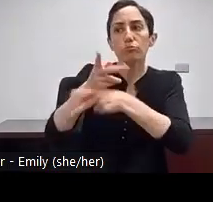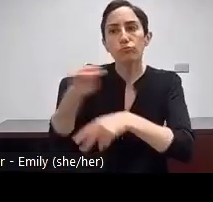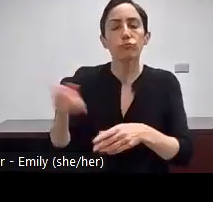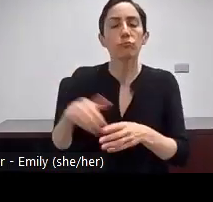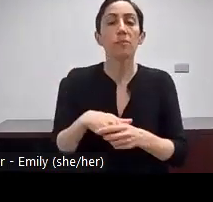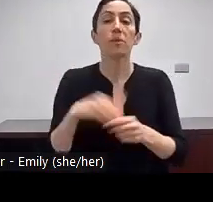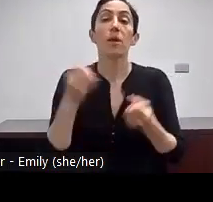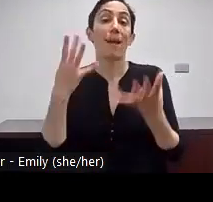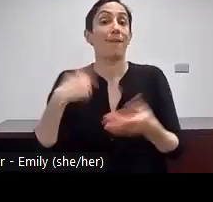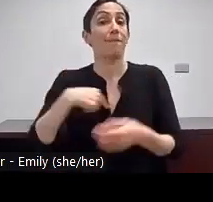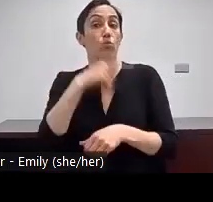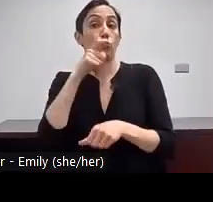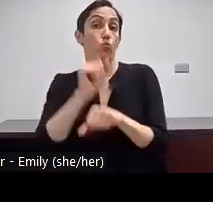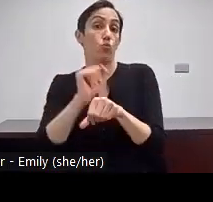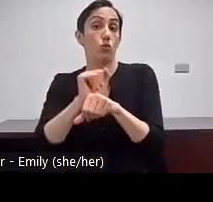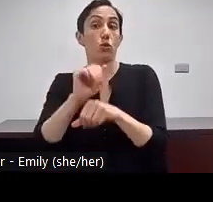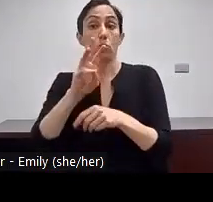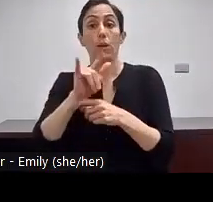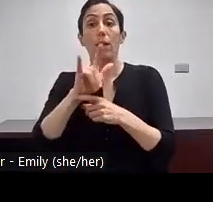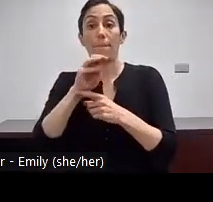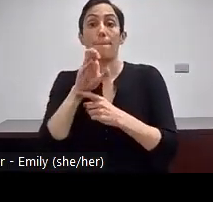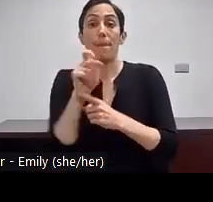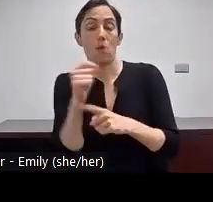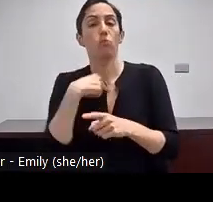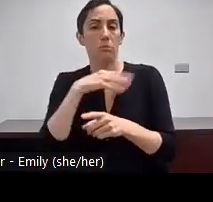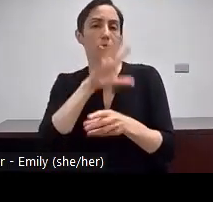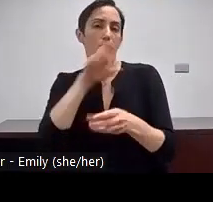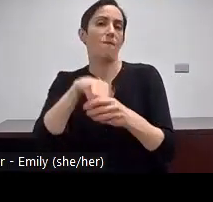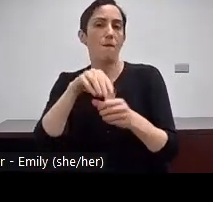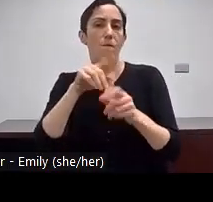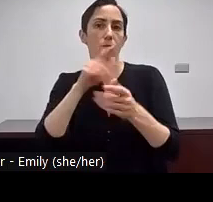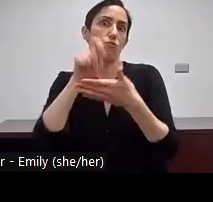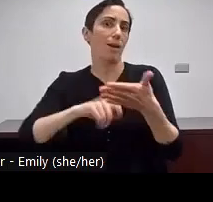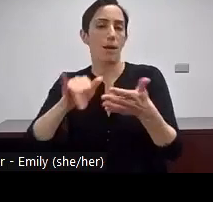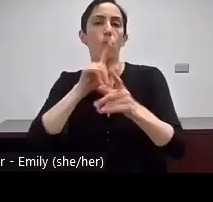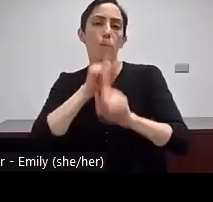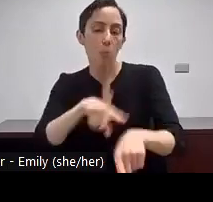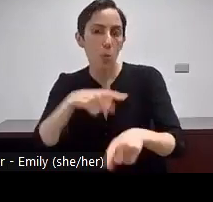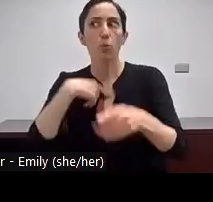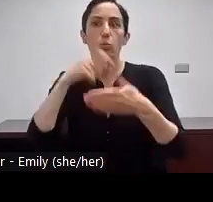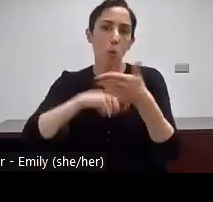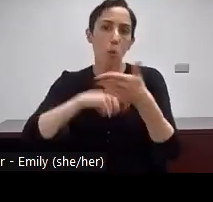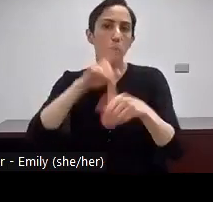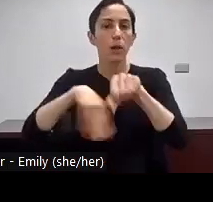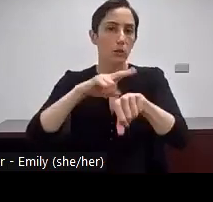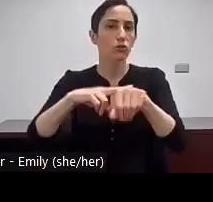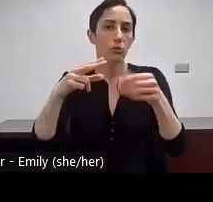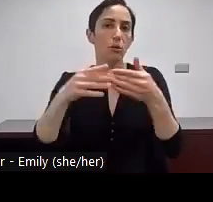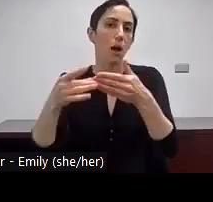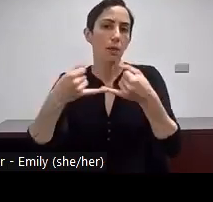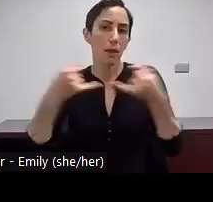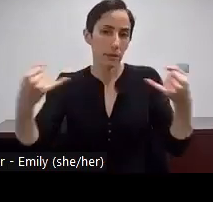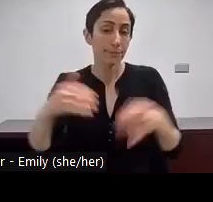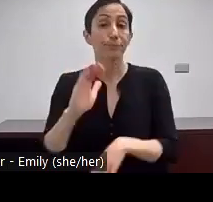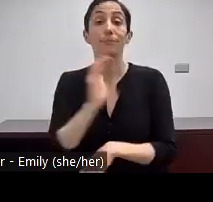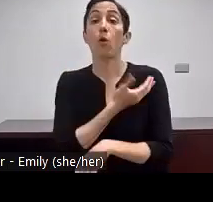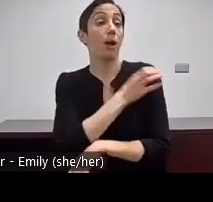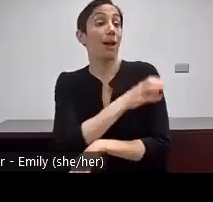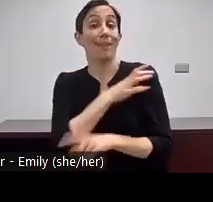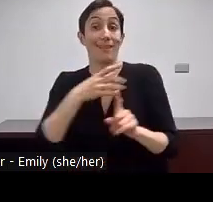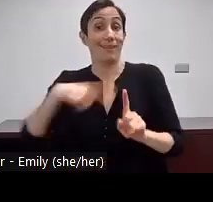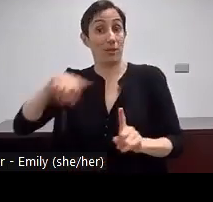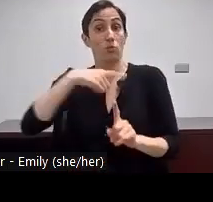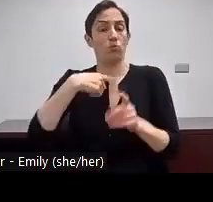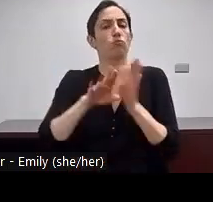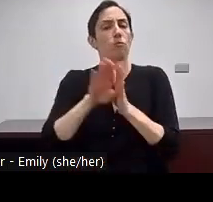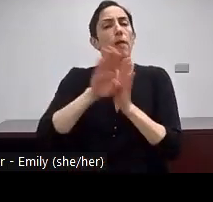this guideline and helped guide these national guidelines. In our clinics, we developed a care plan model that